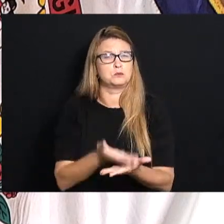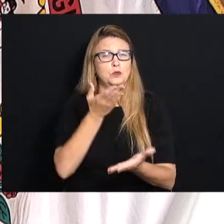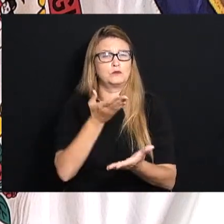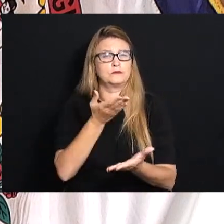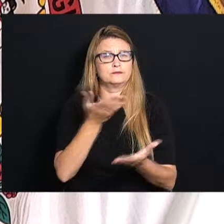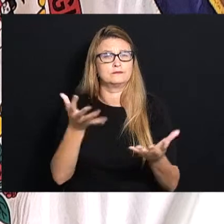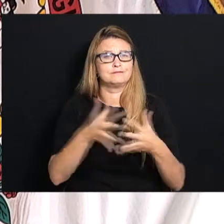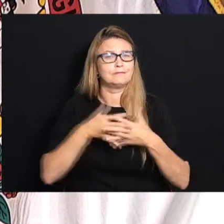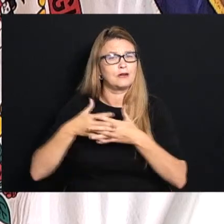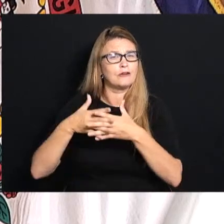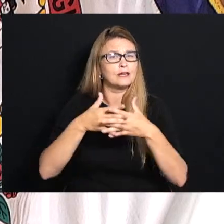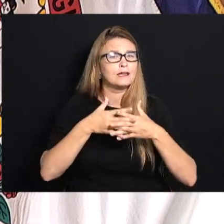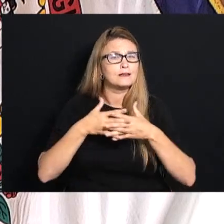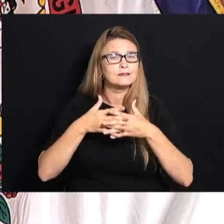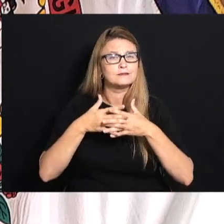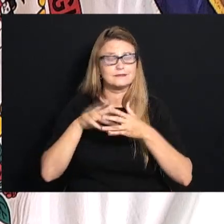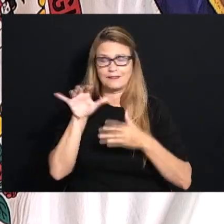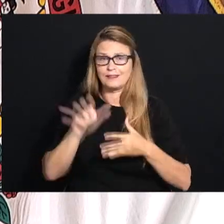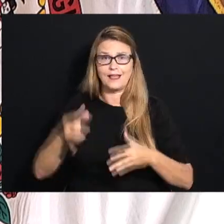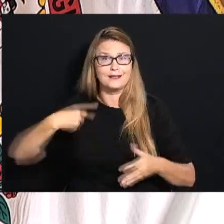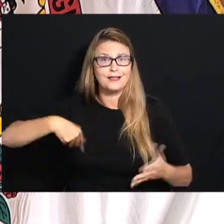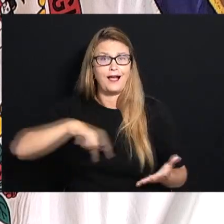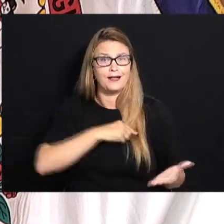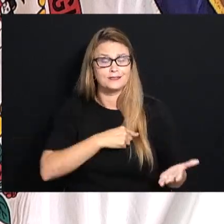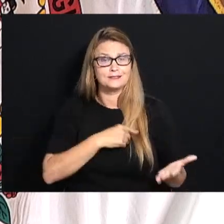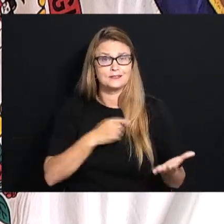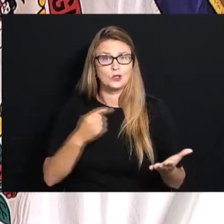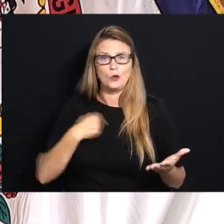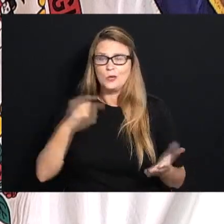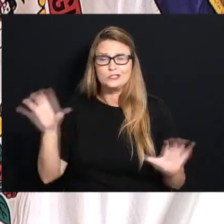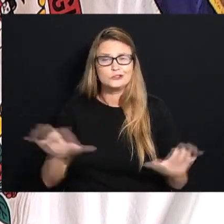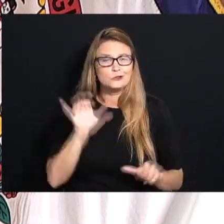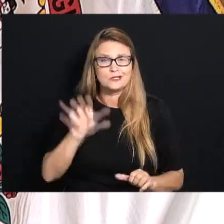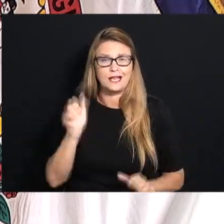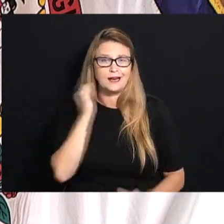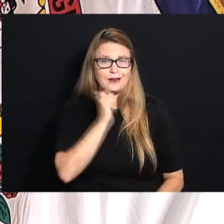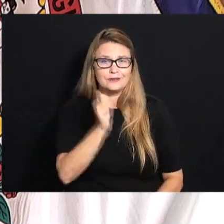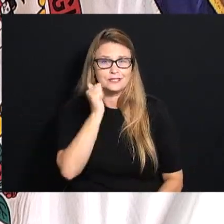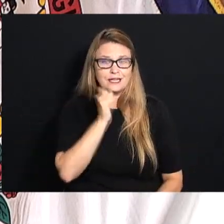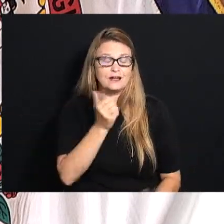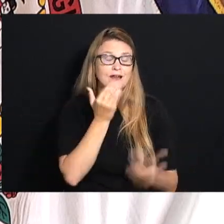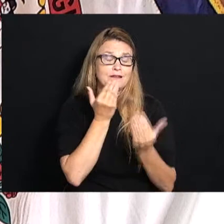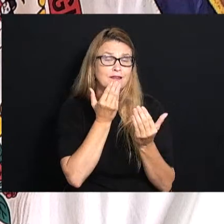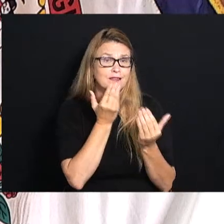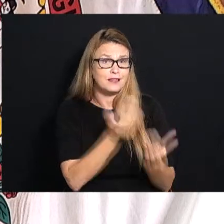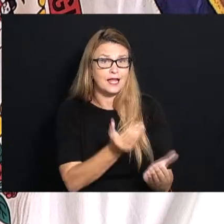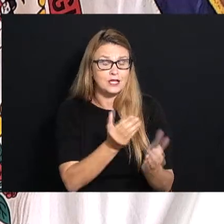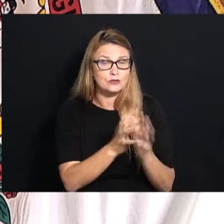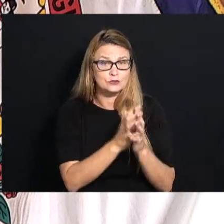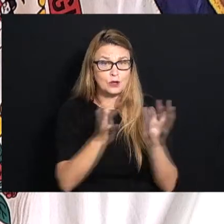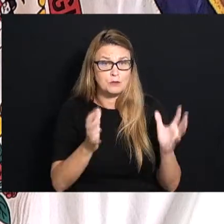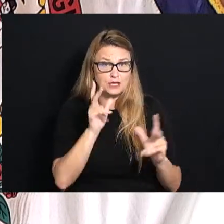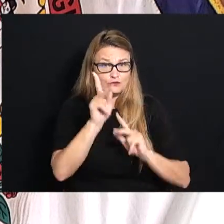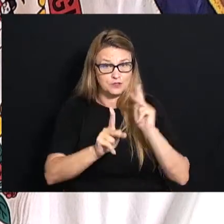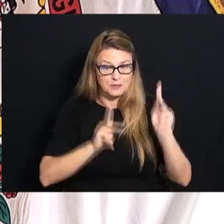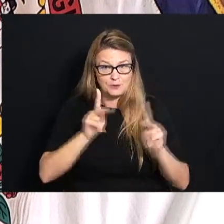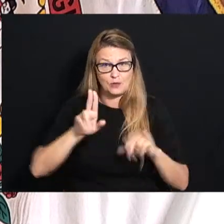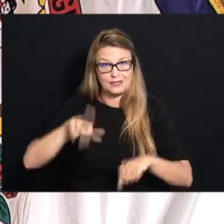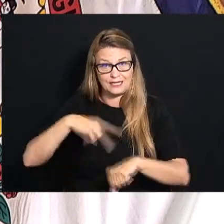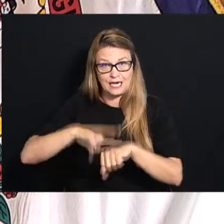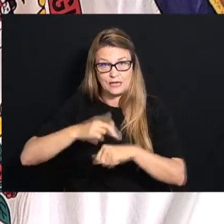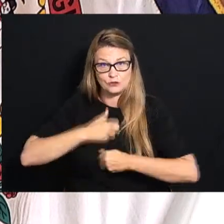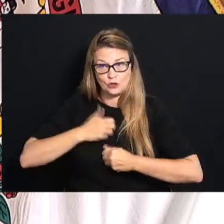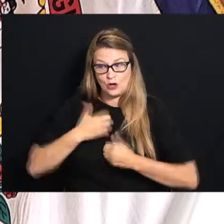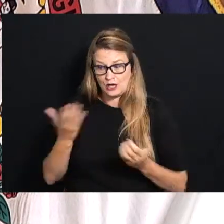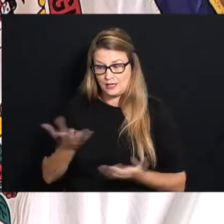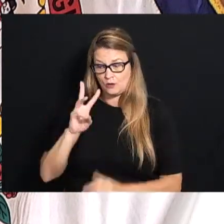That's absolutely us. That's exactly what we should do. So thank you so much to all those at our Guard, and